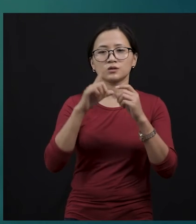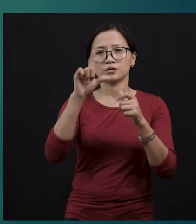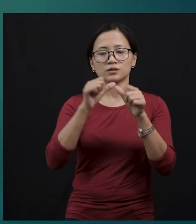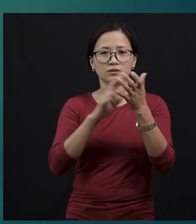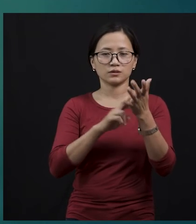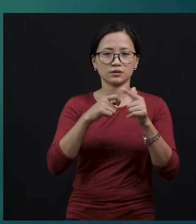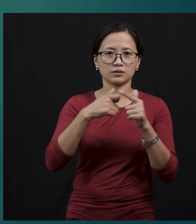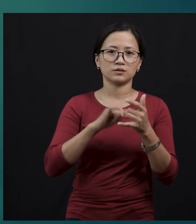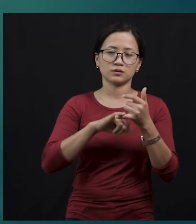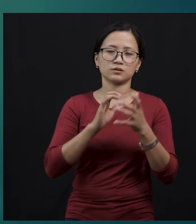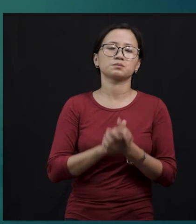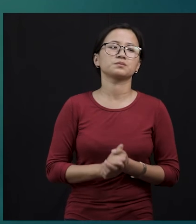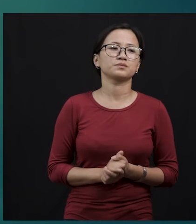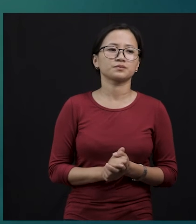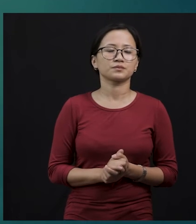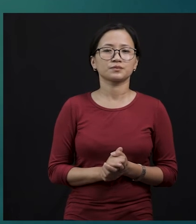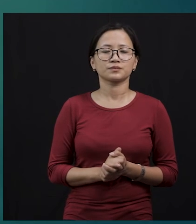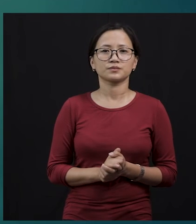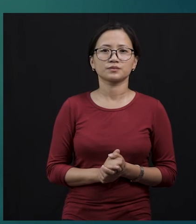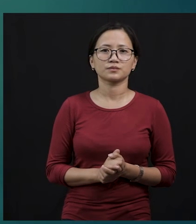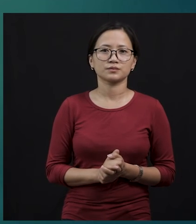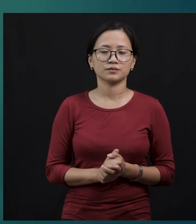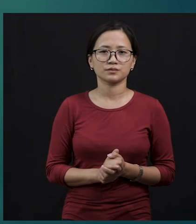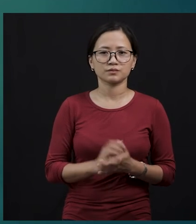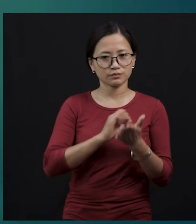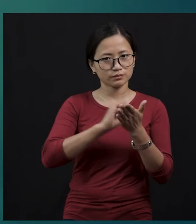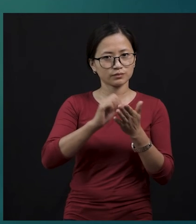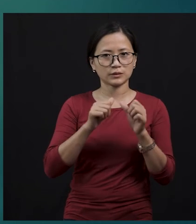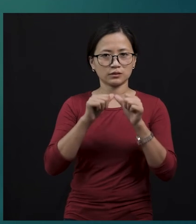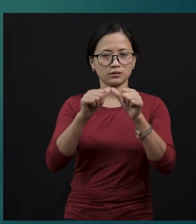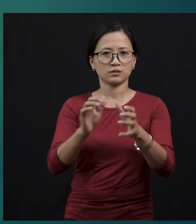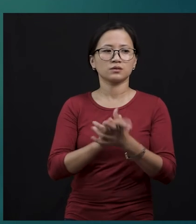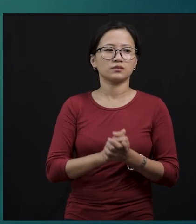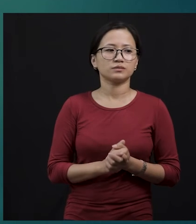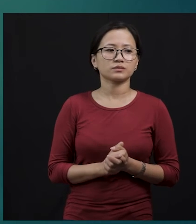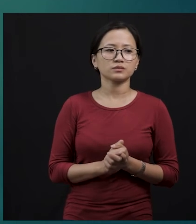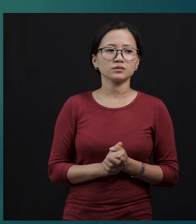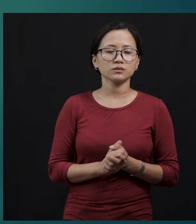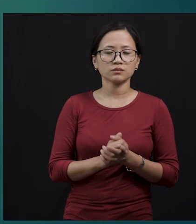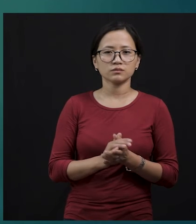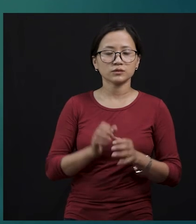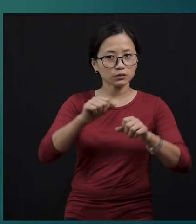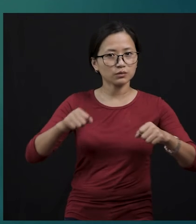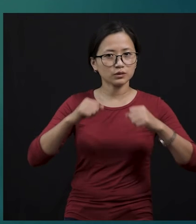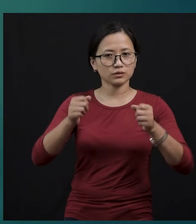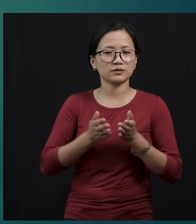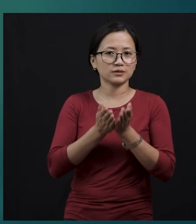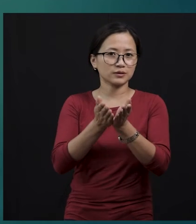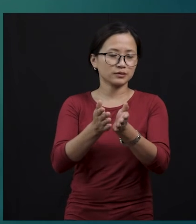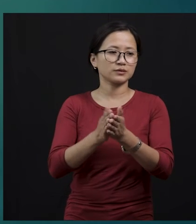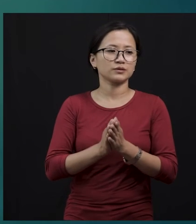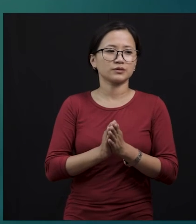because the option is already there in your textbook. I've just written the answer directly. Okay. Boats sail on the